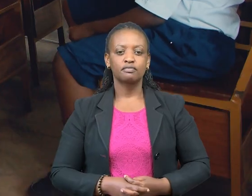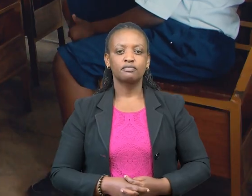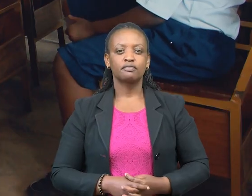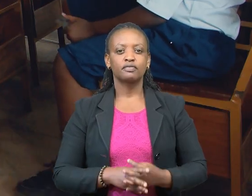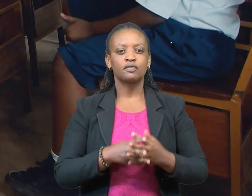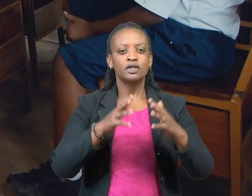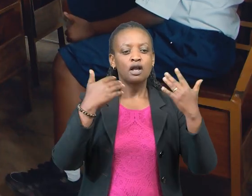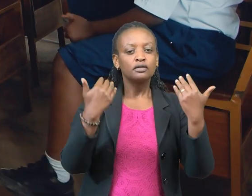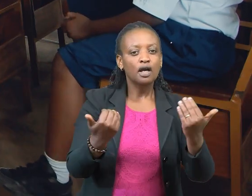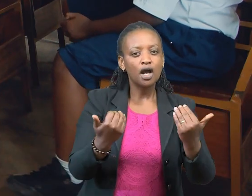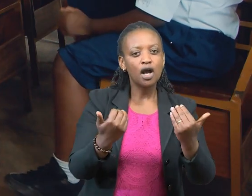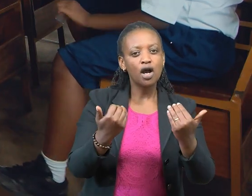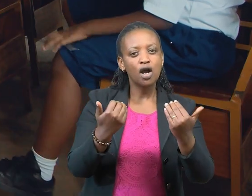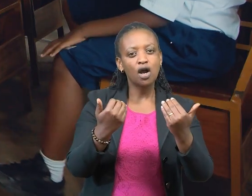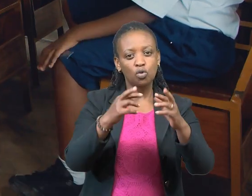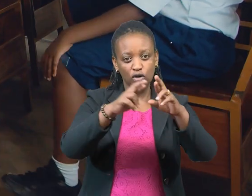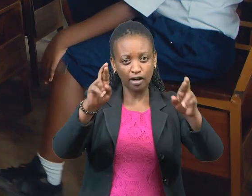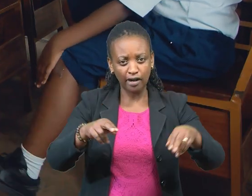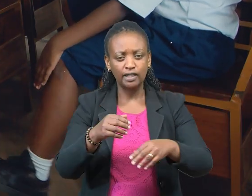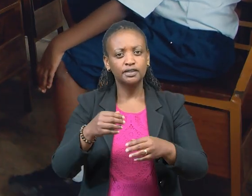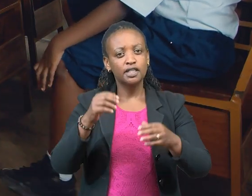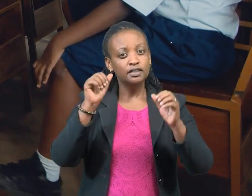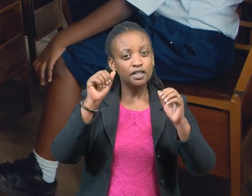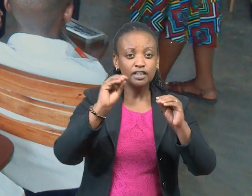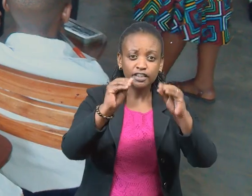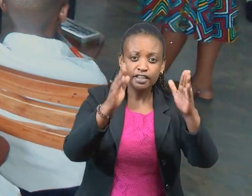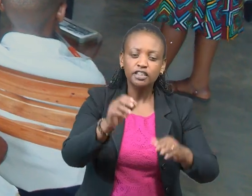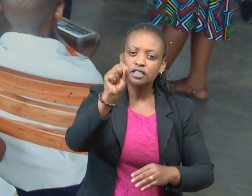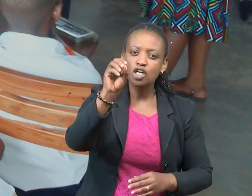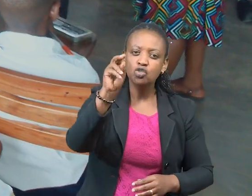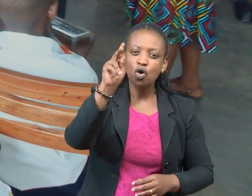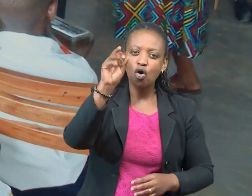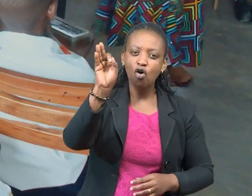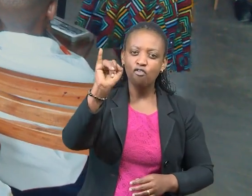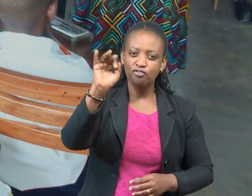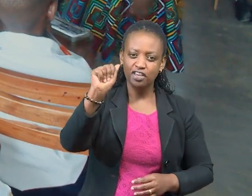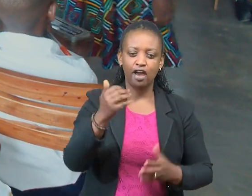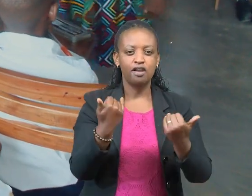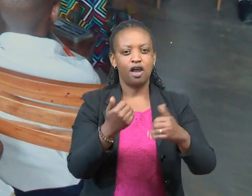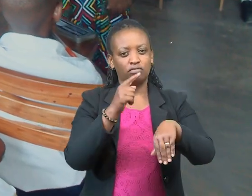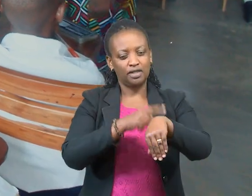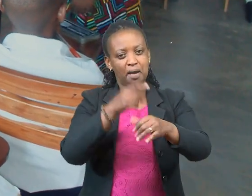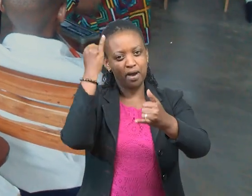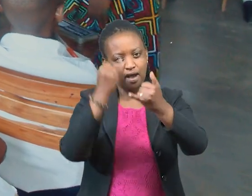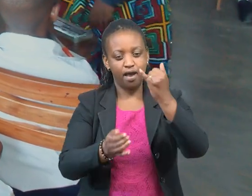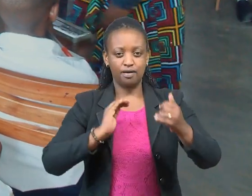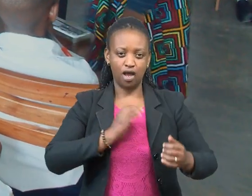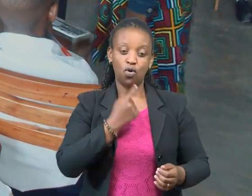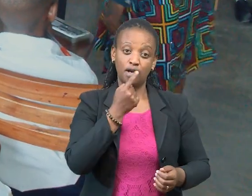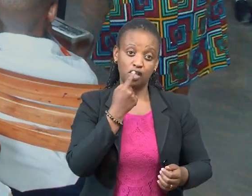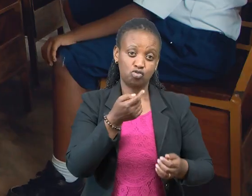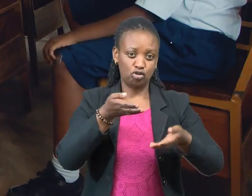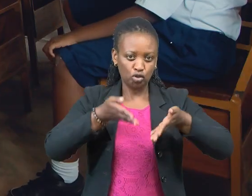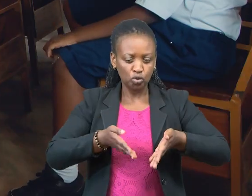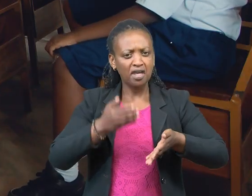Hello, class. Hello, teacher Sophia. Wow, we have reached at the end of our lesson of